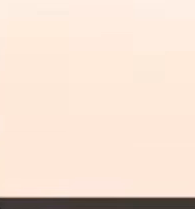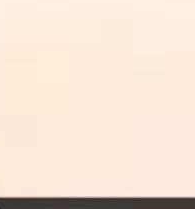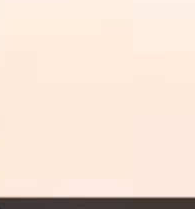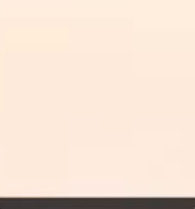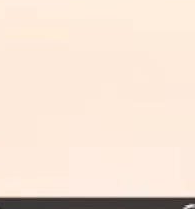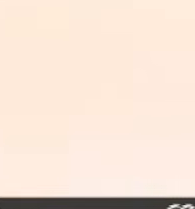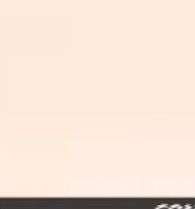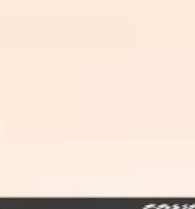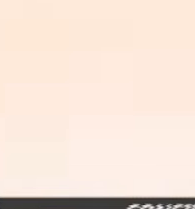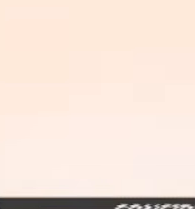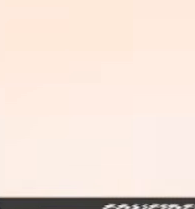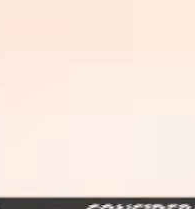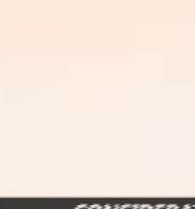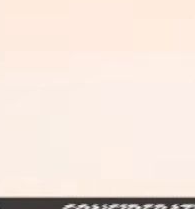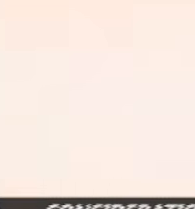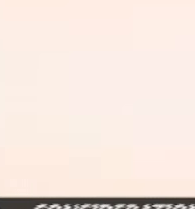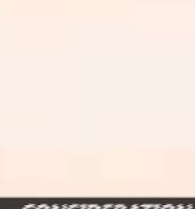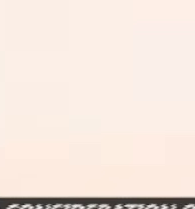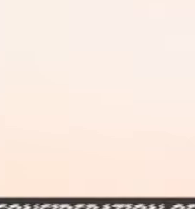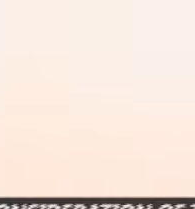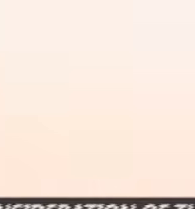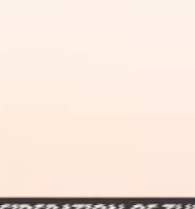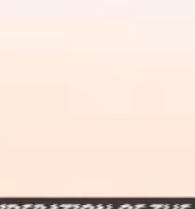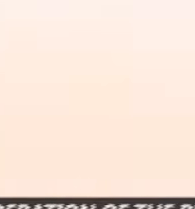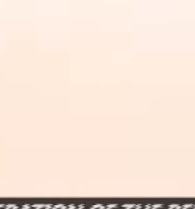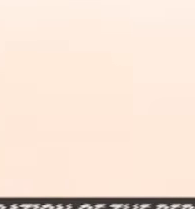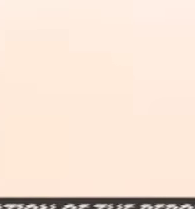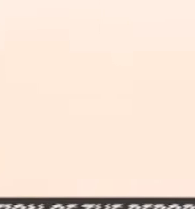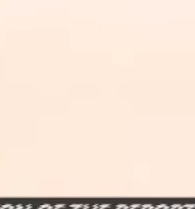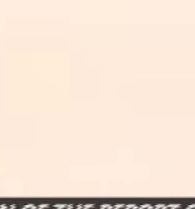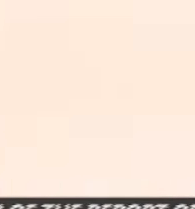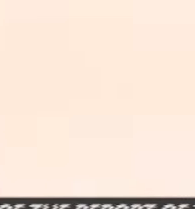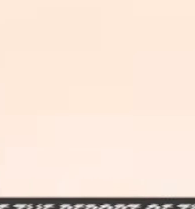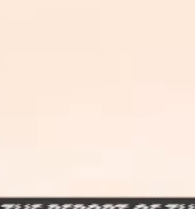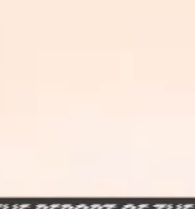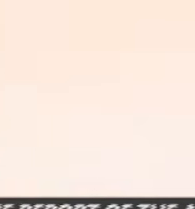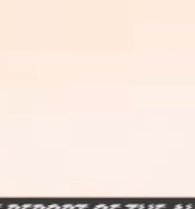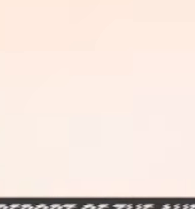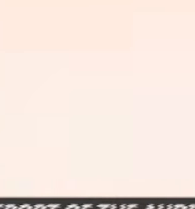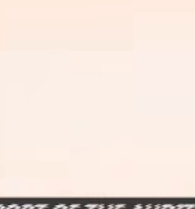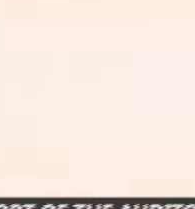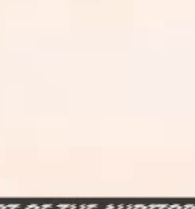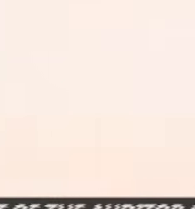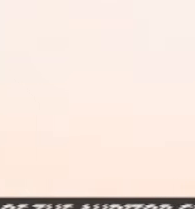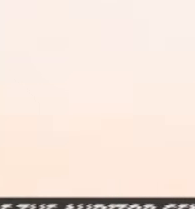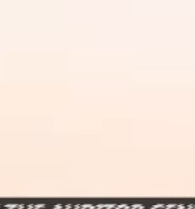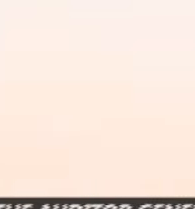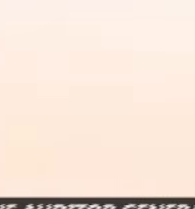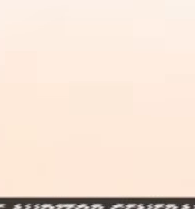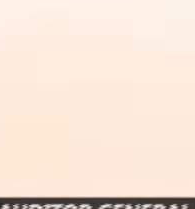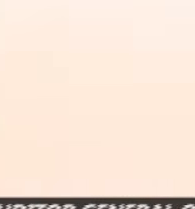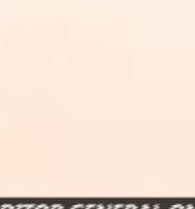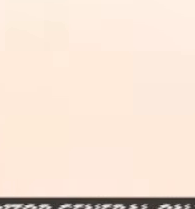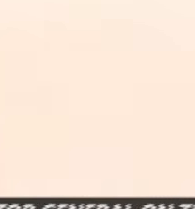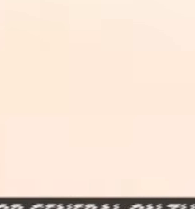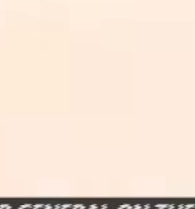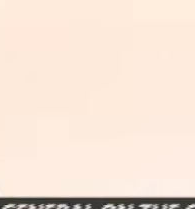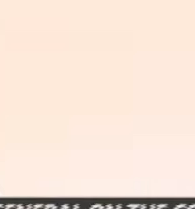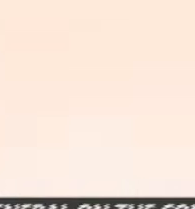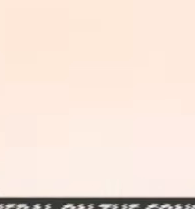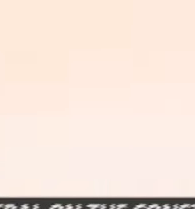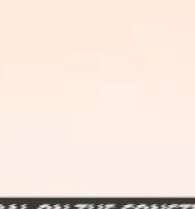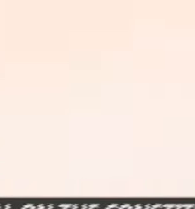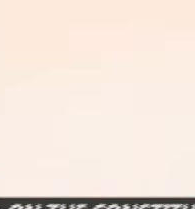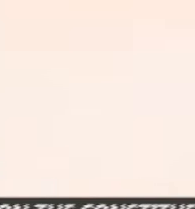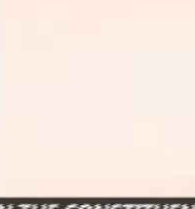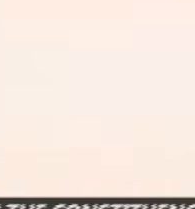773 kwacha was fully expended in the year 2025. The major measure, management will ensure that